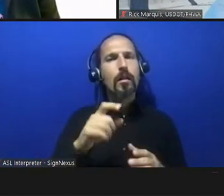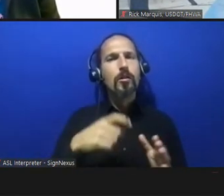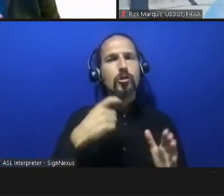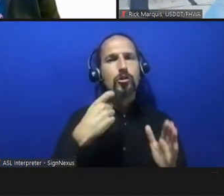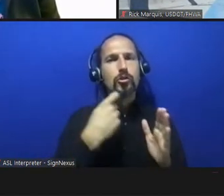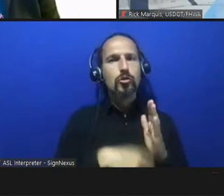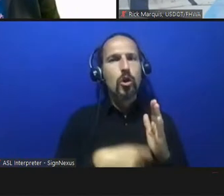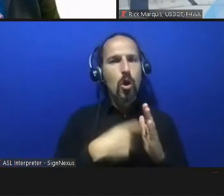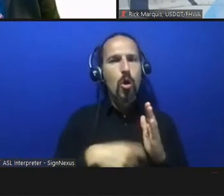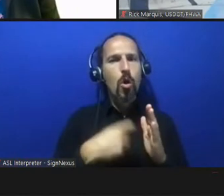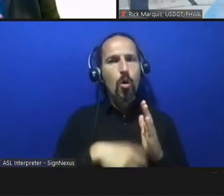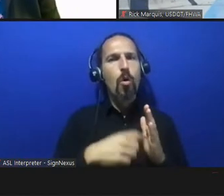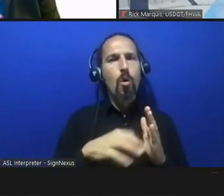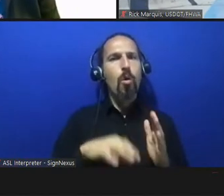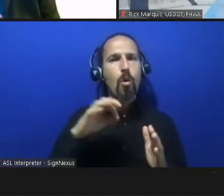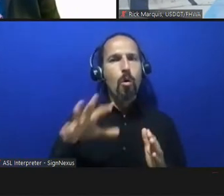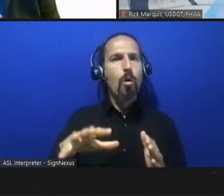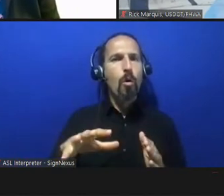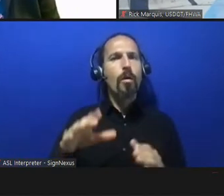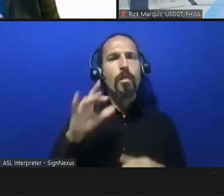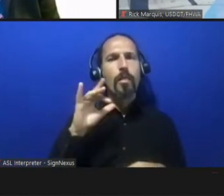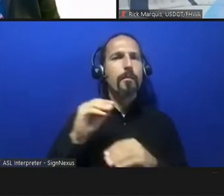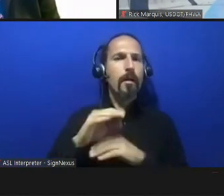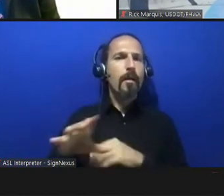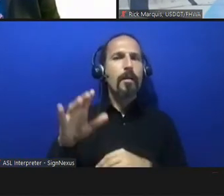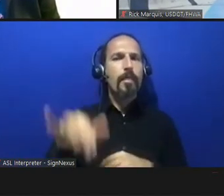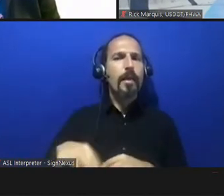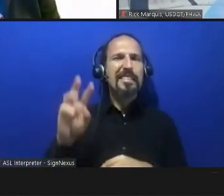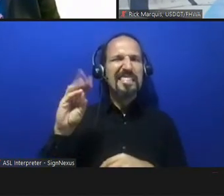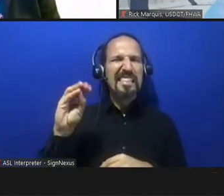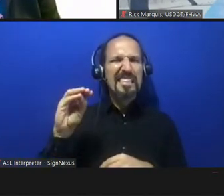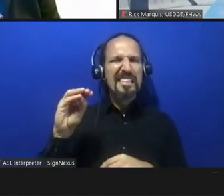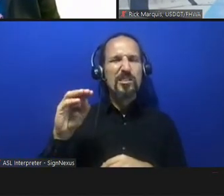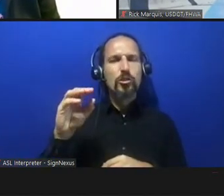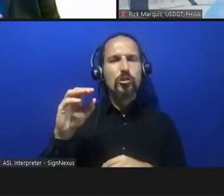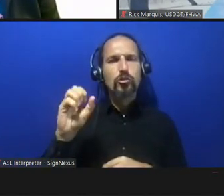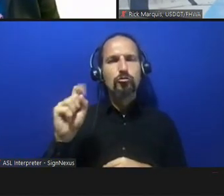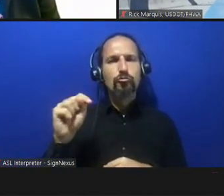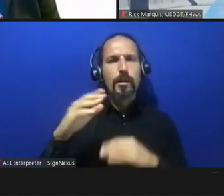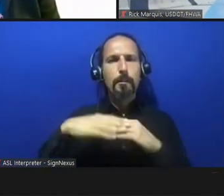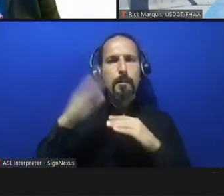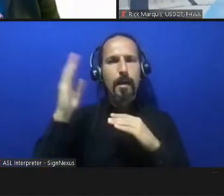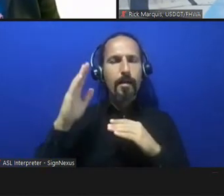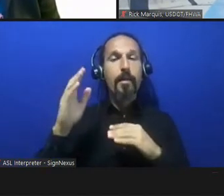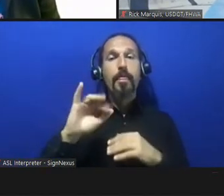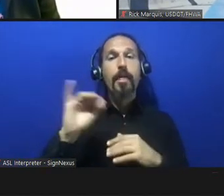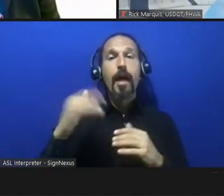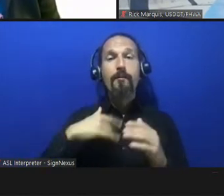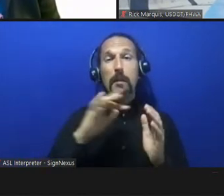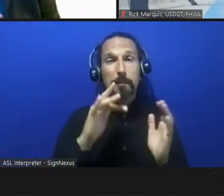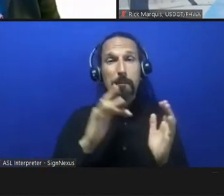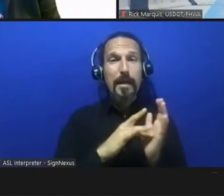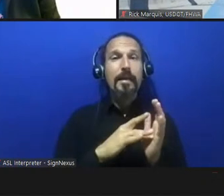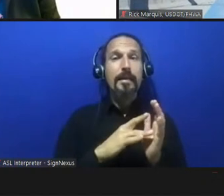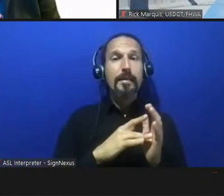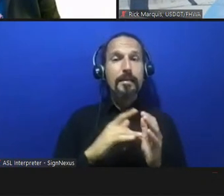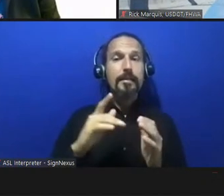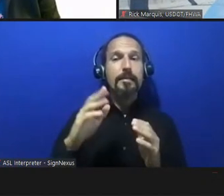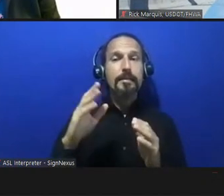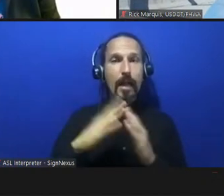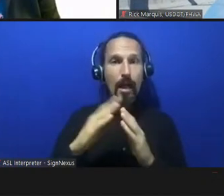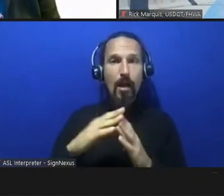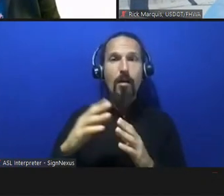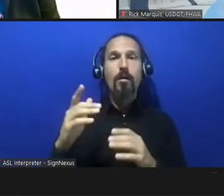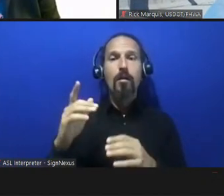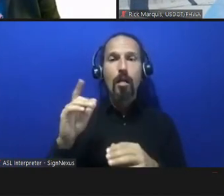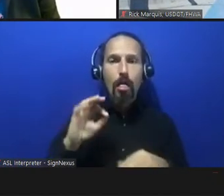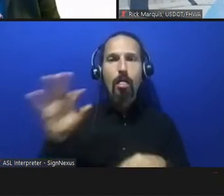about uh disproportionate impact to 60th street and above so we start in midtown then do we have another toll that affects uptown do we then look